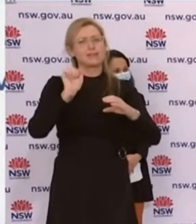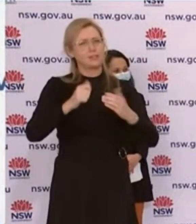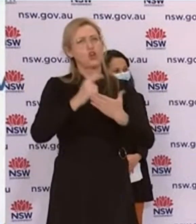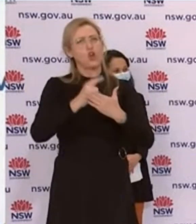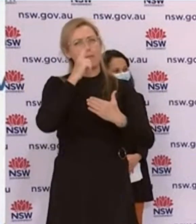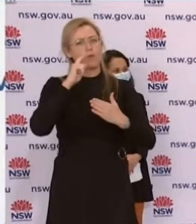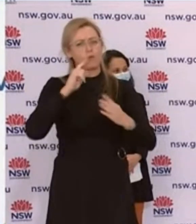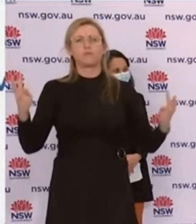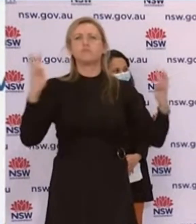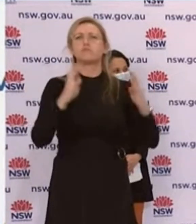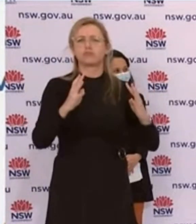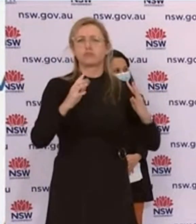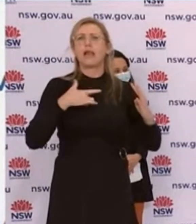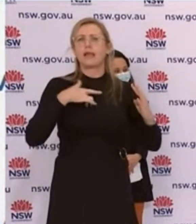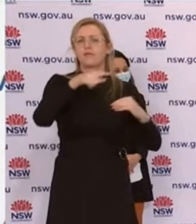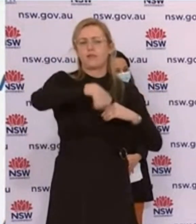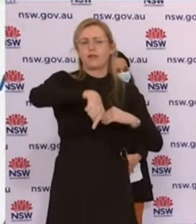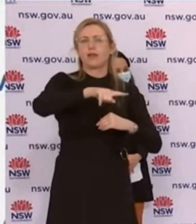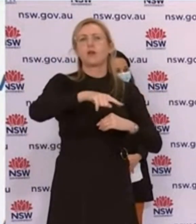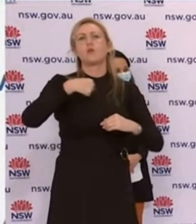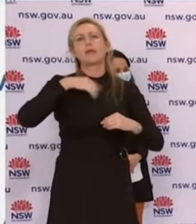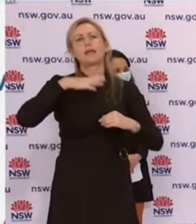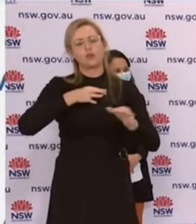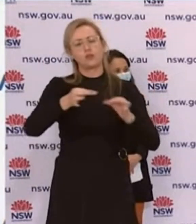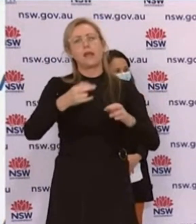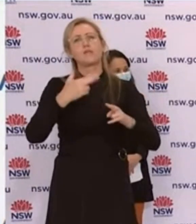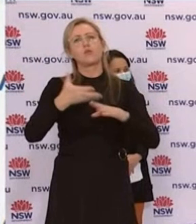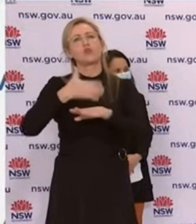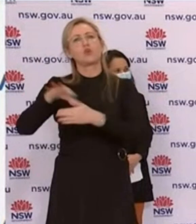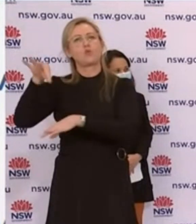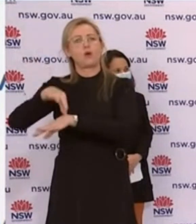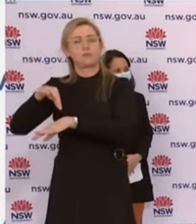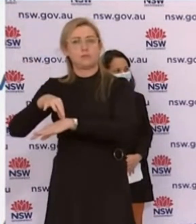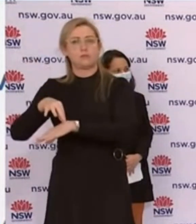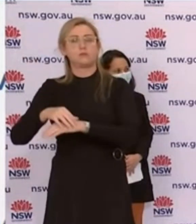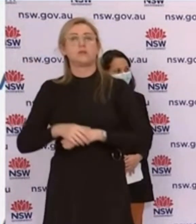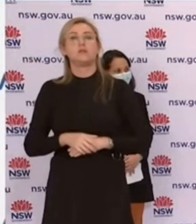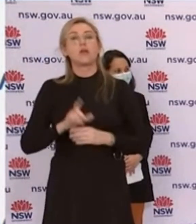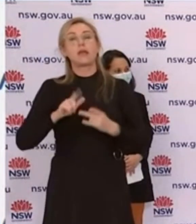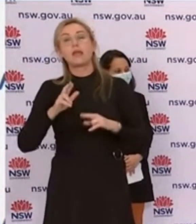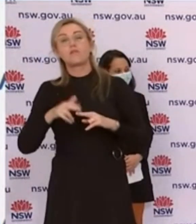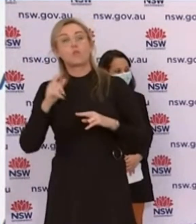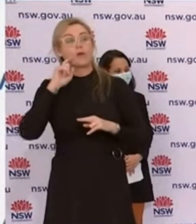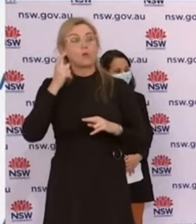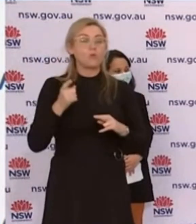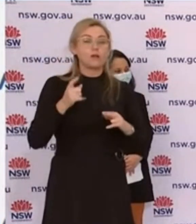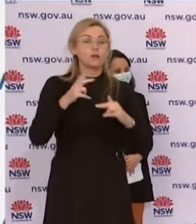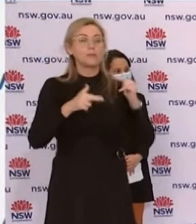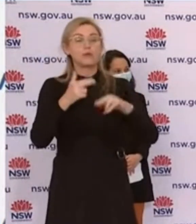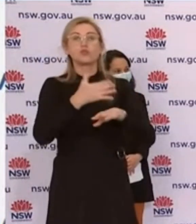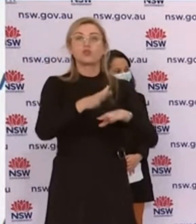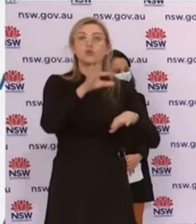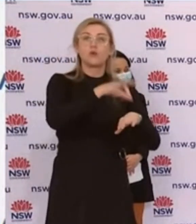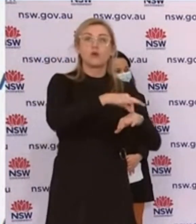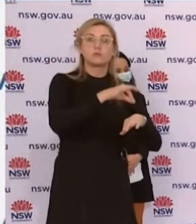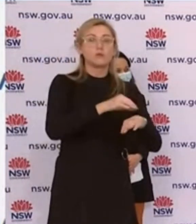have increased investment in hospitals over time, it does prepare you for these situations. So I don't think there's a hospital